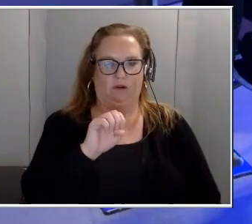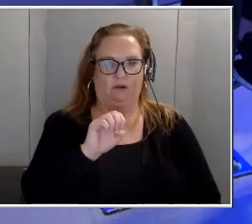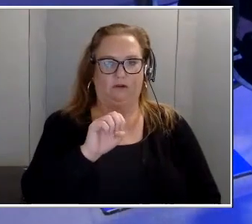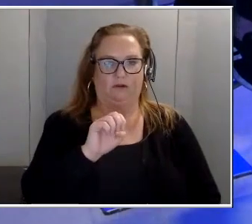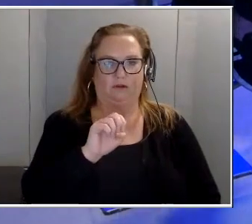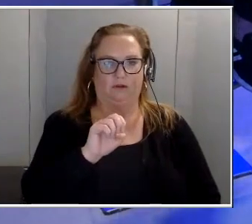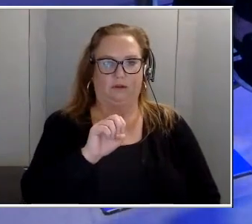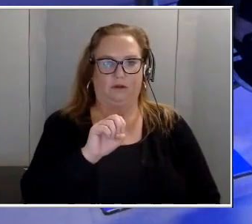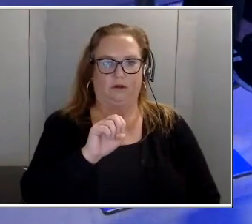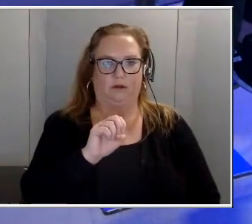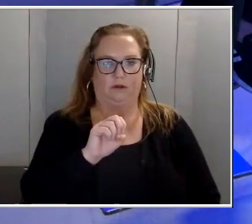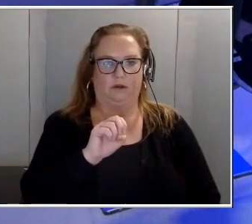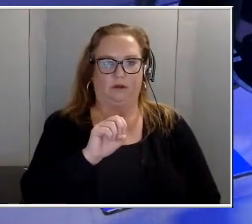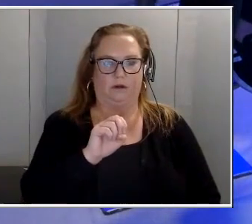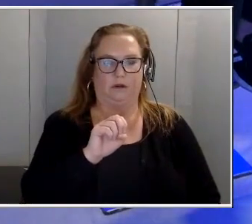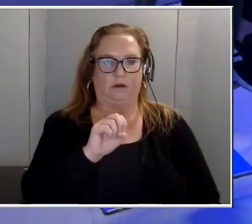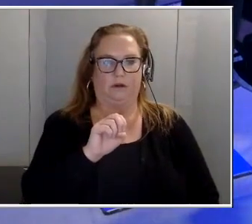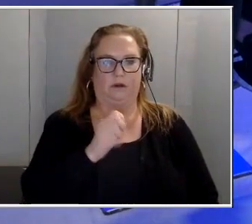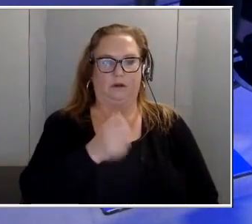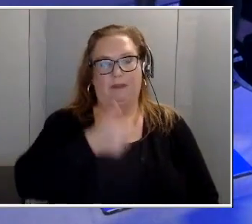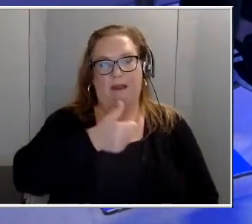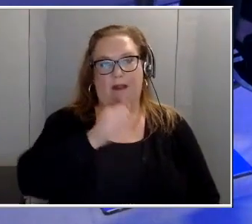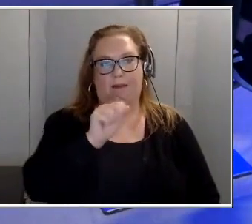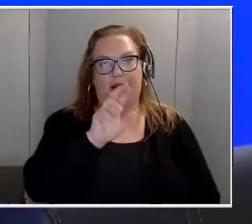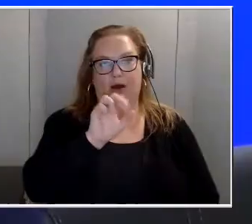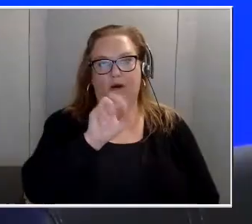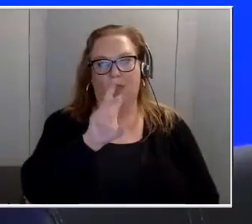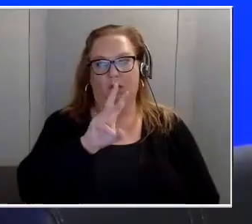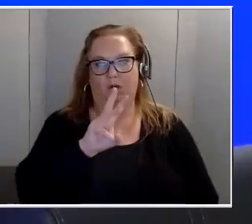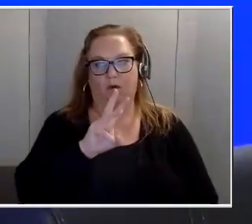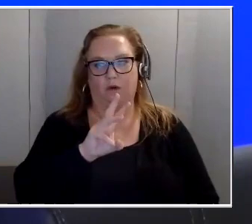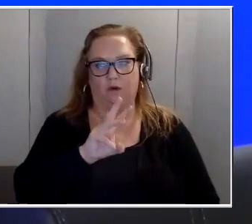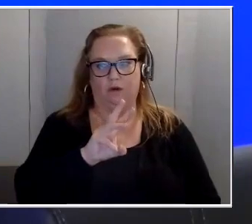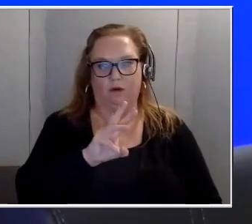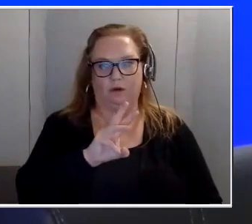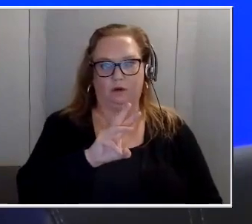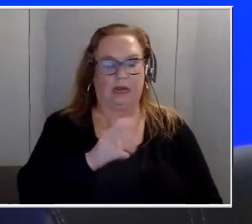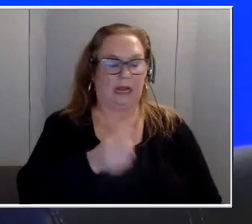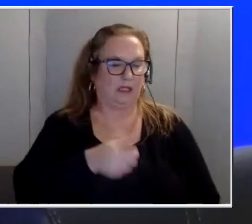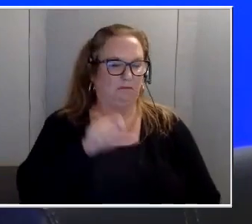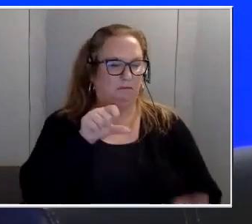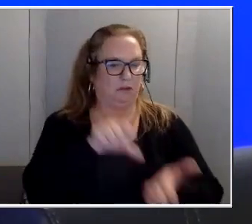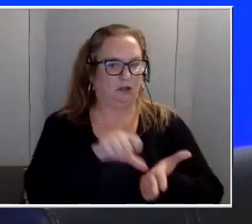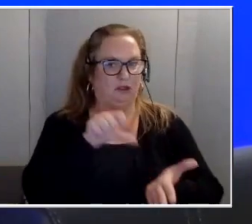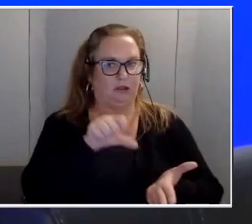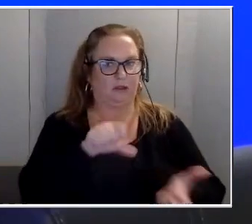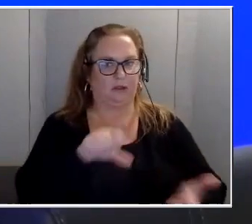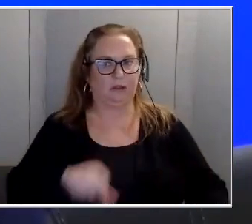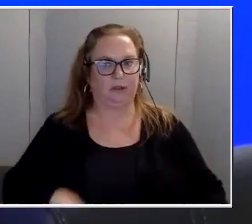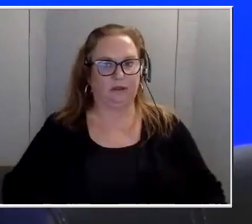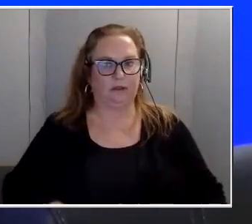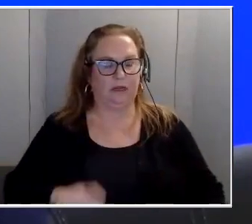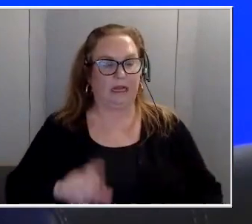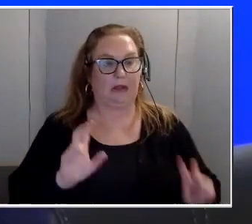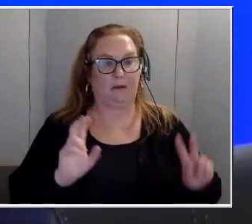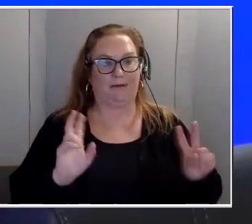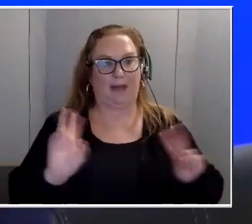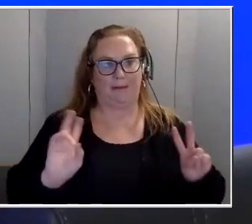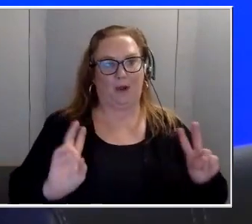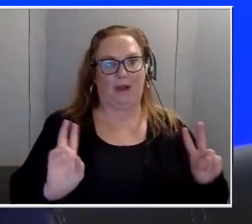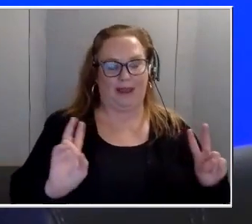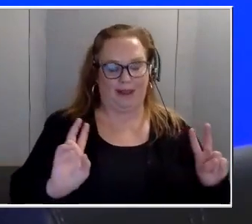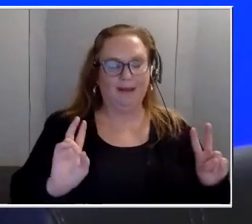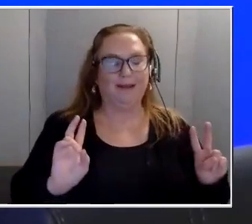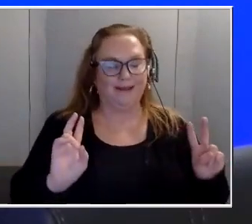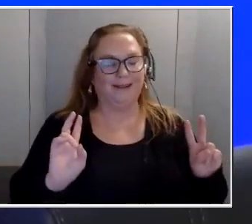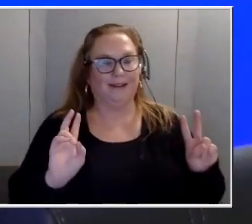I can just with the up arrow, I can just kind of push where I need to be, and it will keep vibrating. And